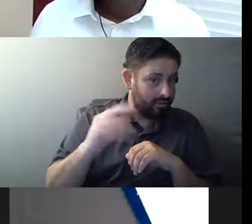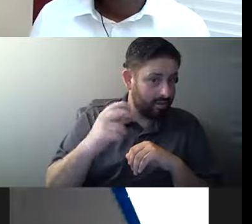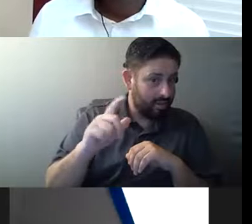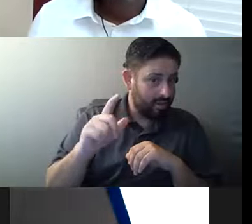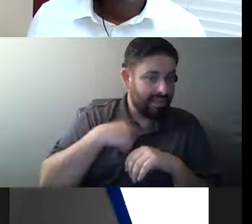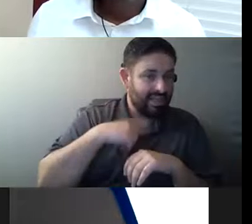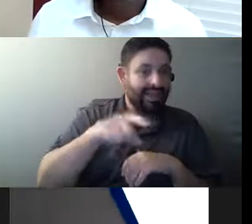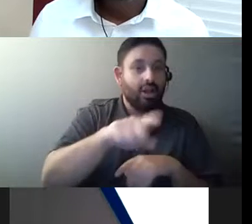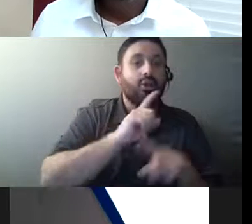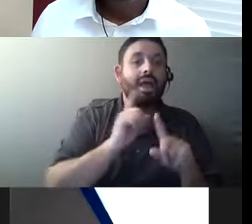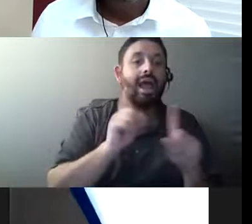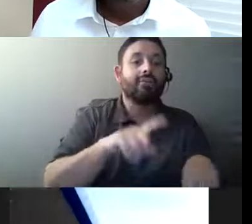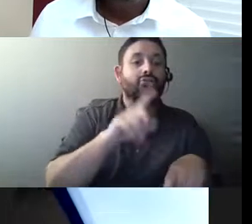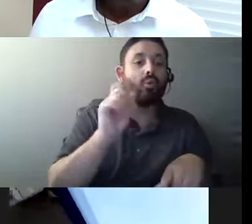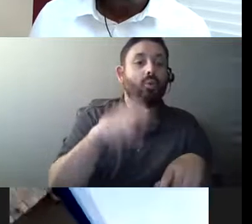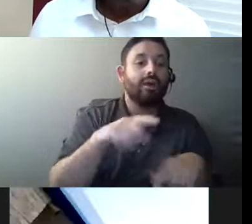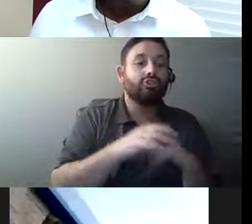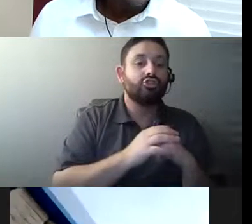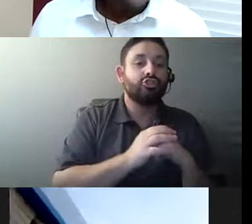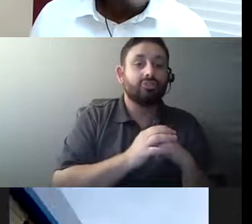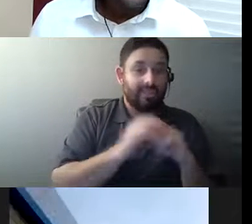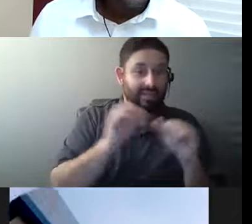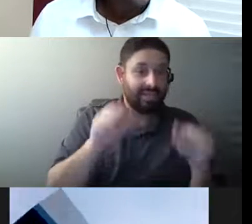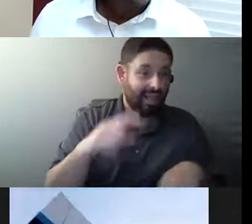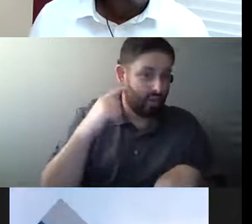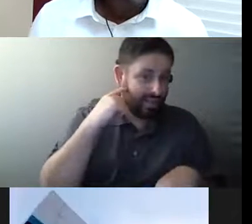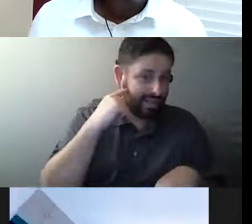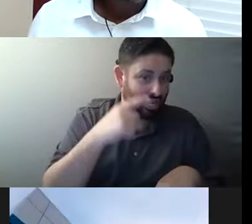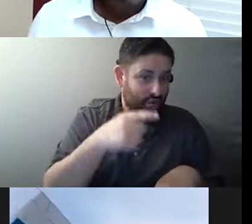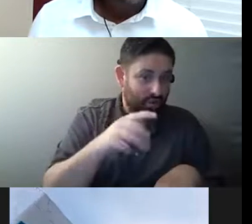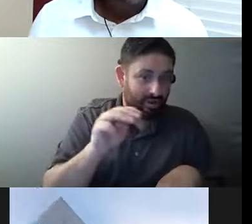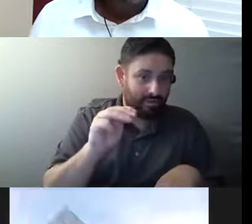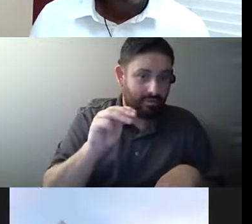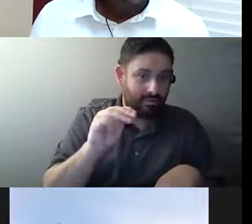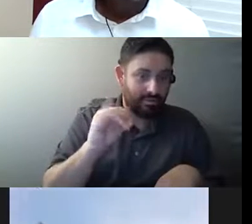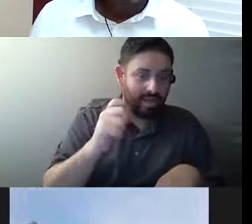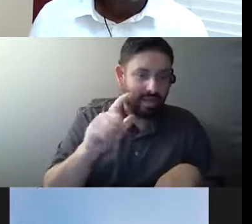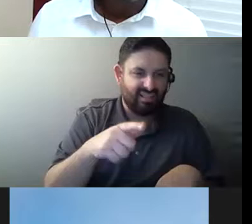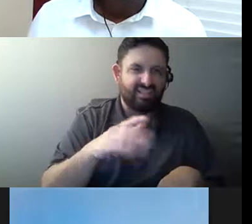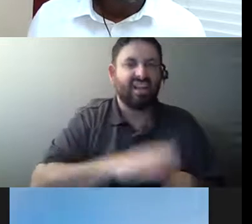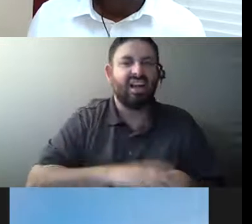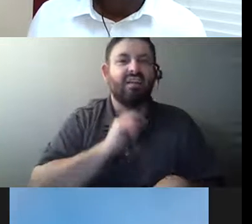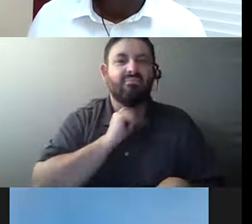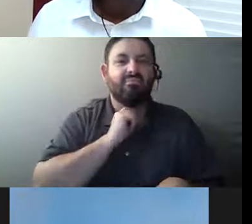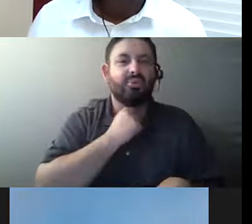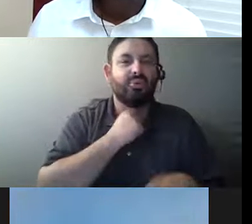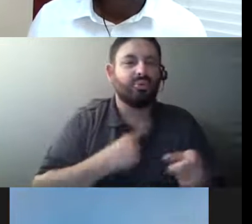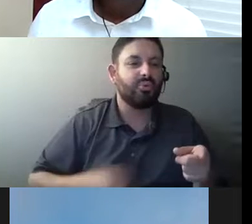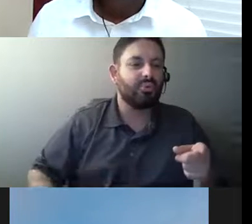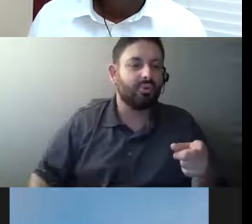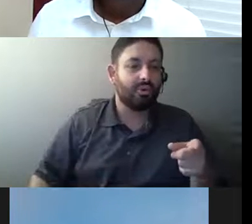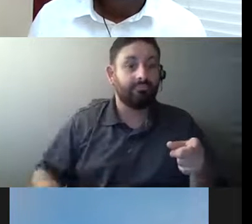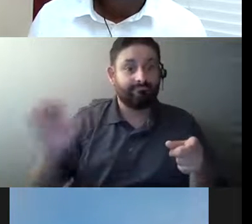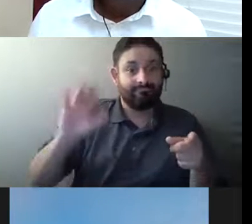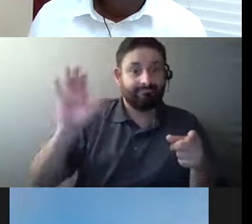We need you to answer a question. Can you hear us, Michael? He's on mute. Michael?